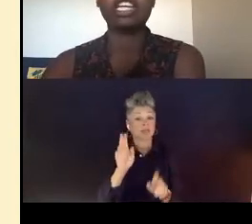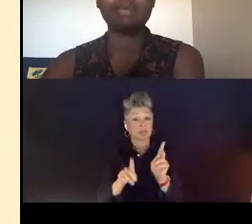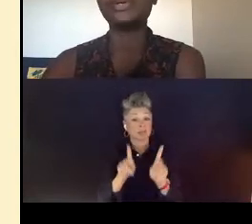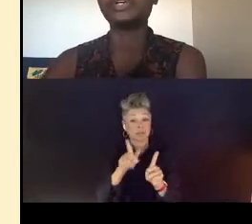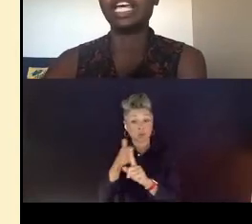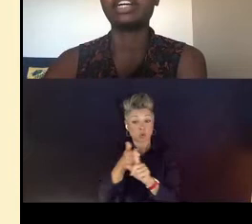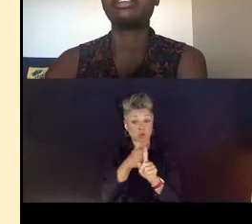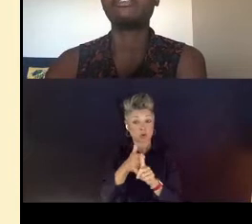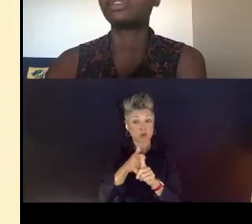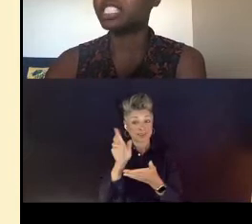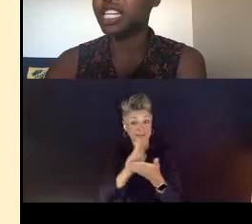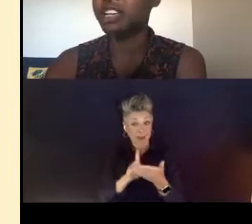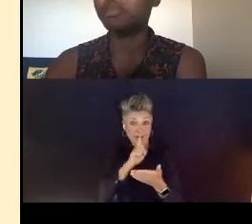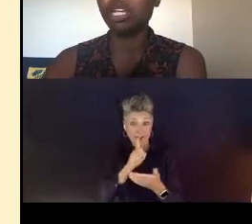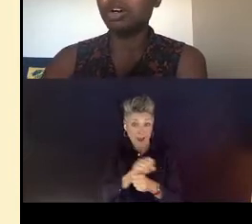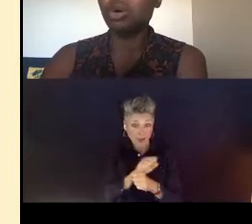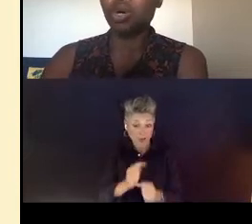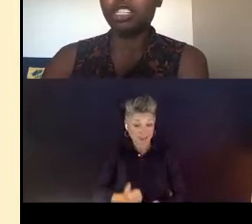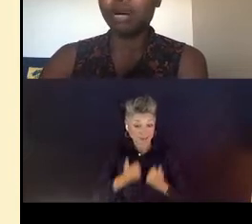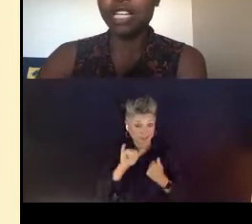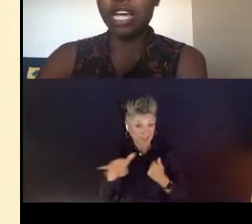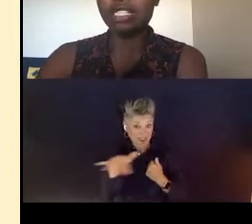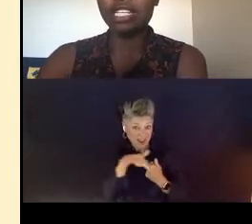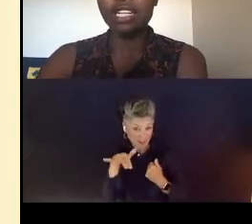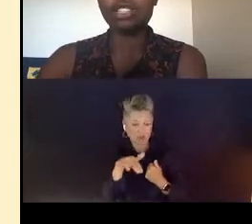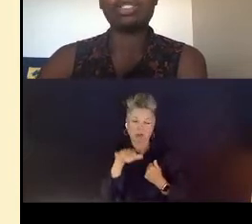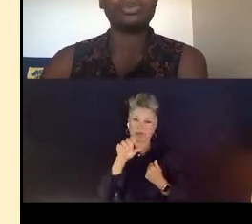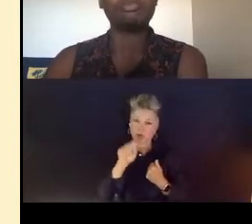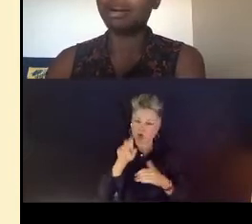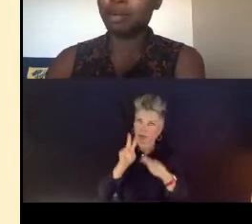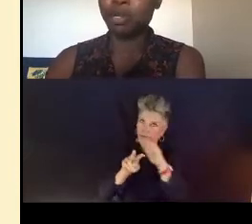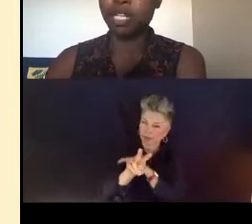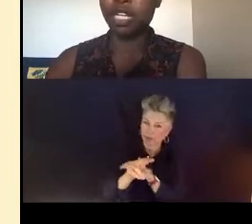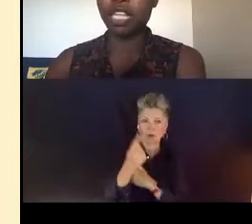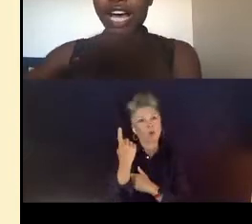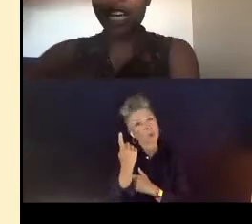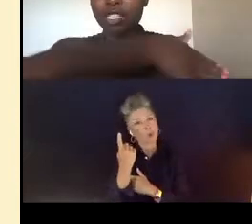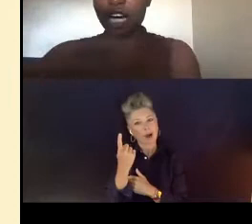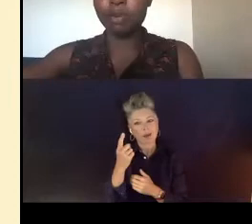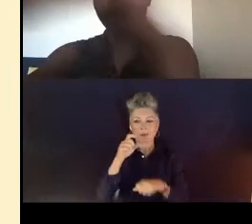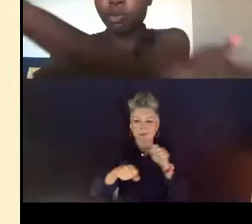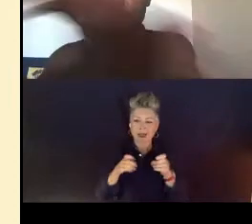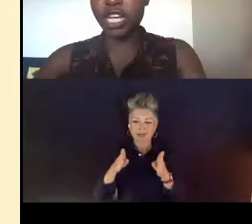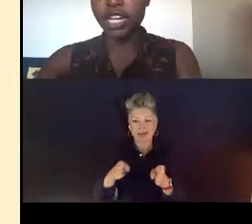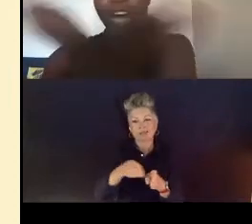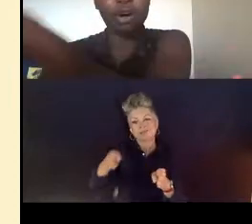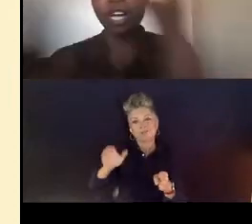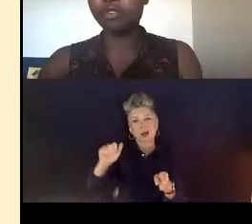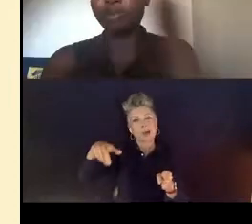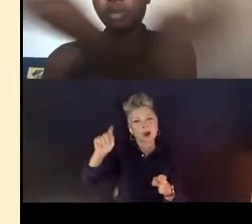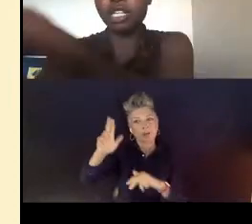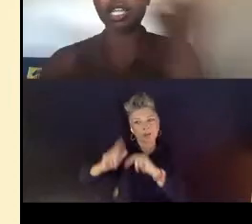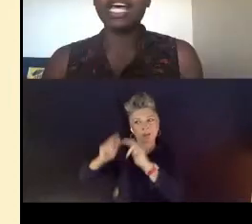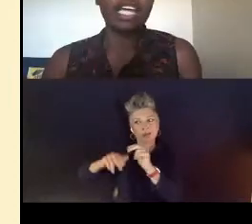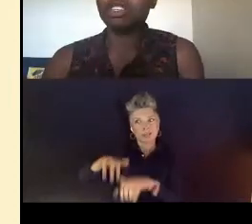in the neighborhood, they could have foreseen it. One of the bike lanes is next to an apartment building that has a lot of people moving in and out